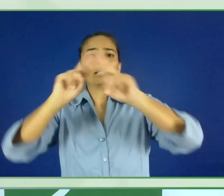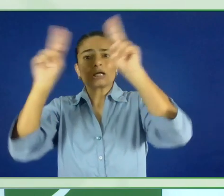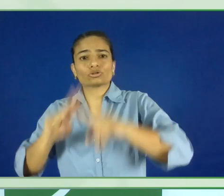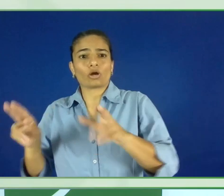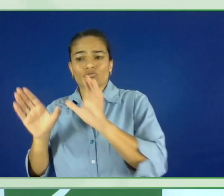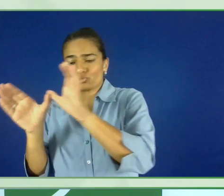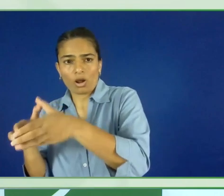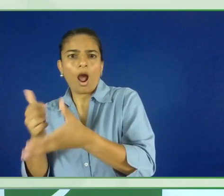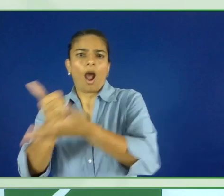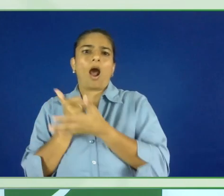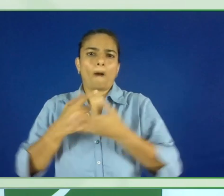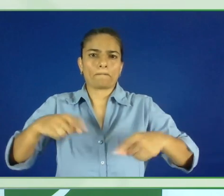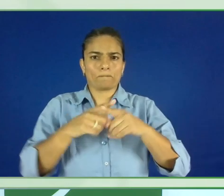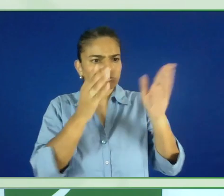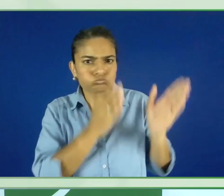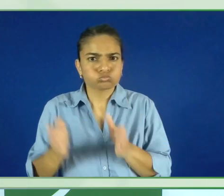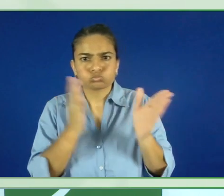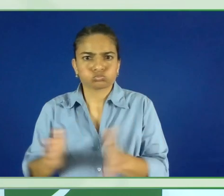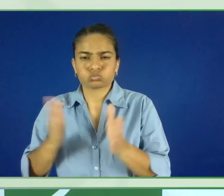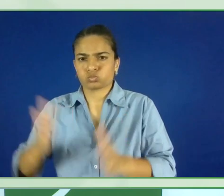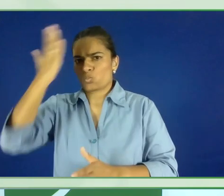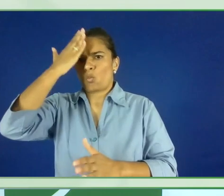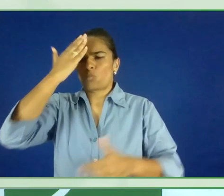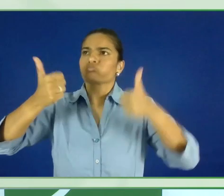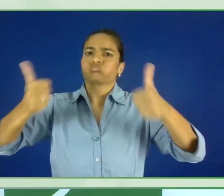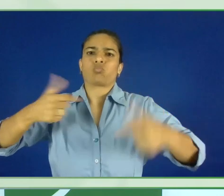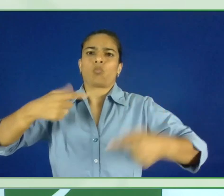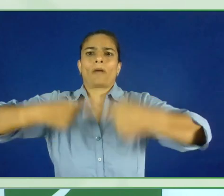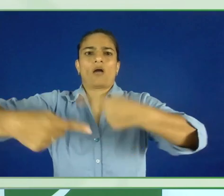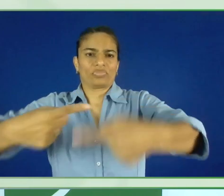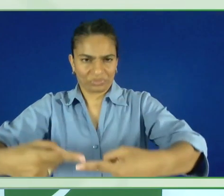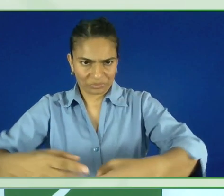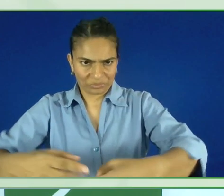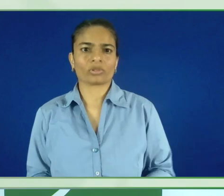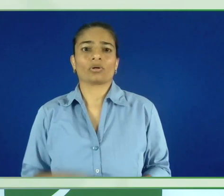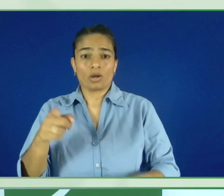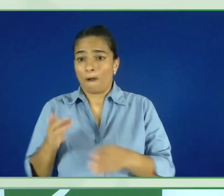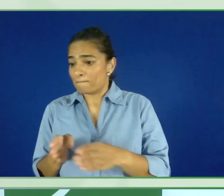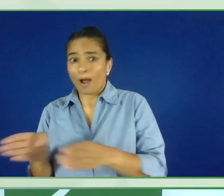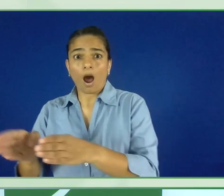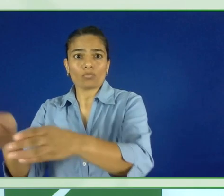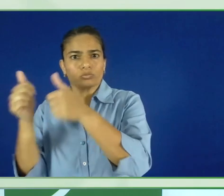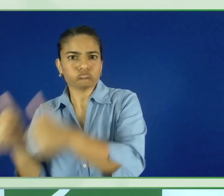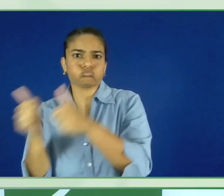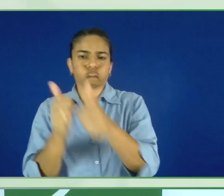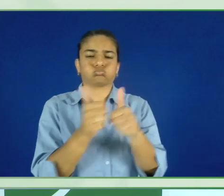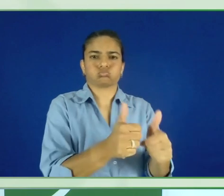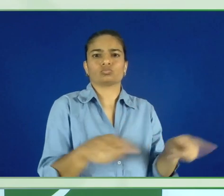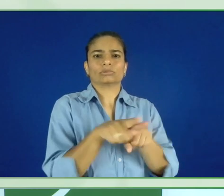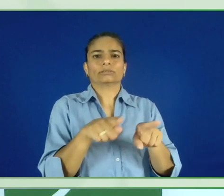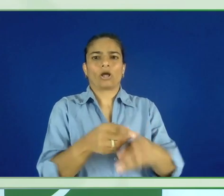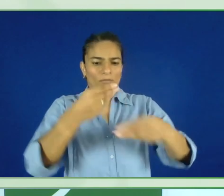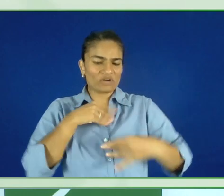through the good path and that the path is going correctly. And also giving us feedback in order to make as much changes